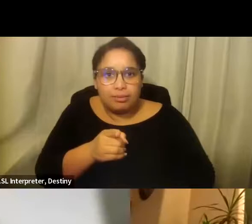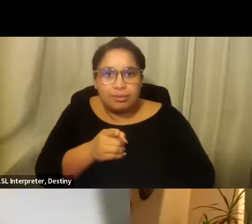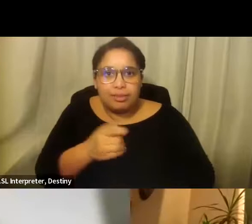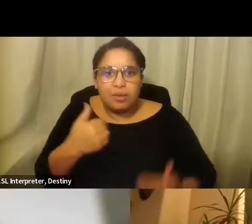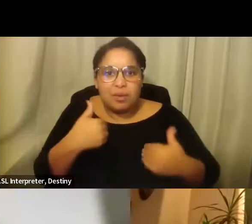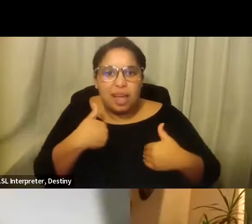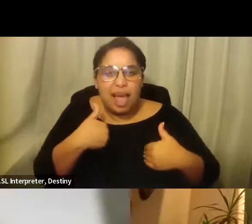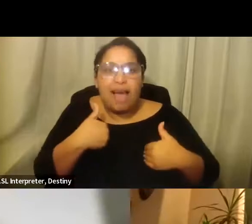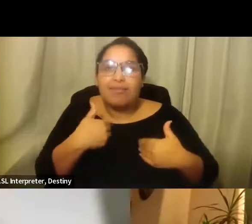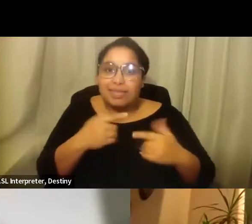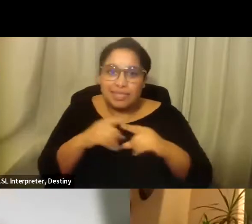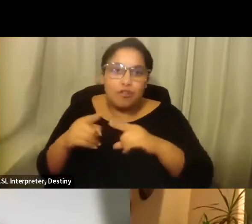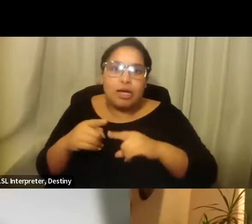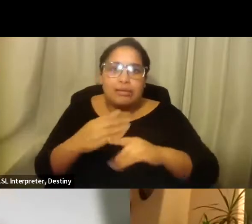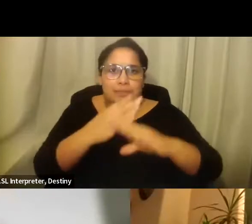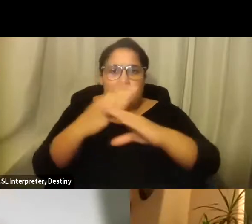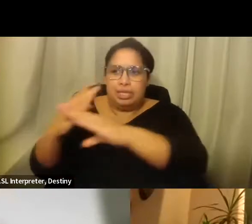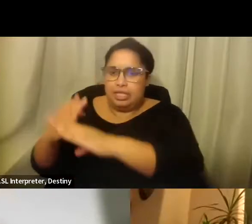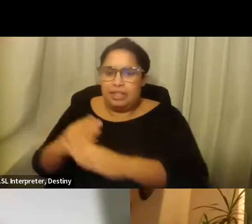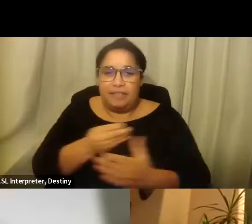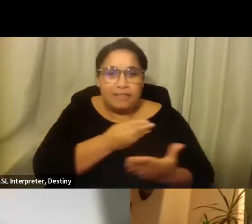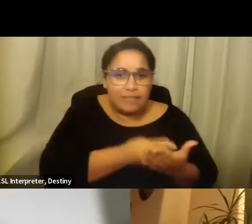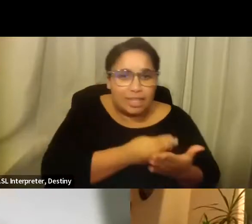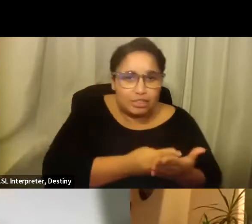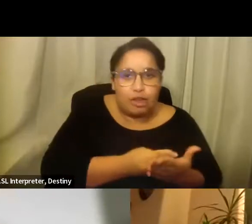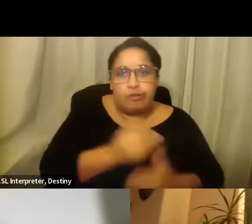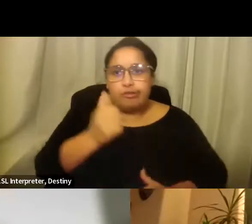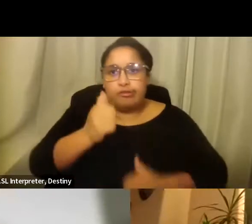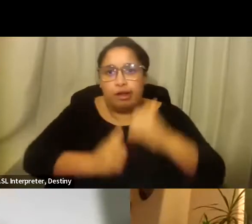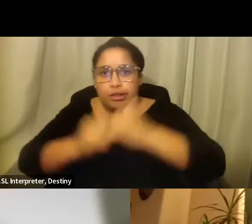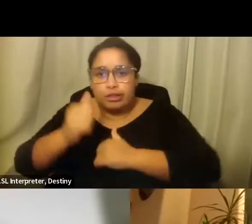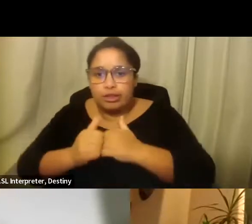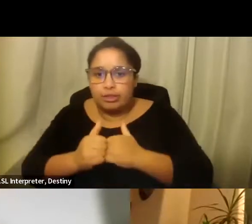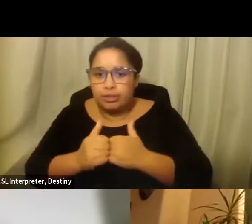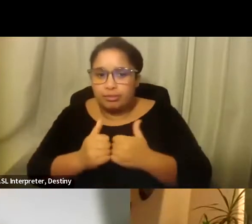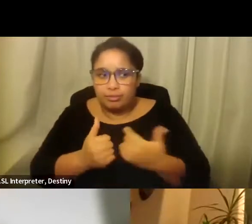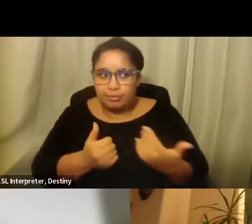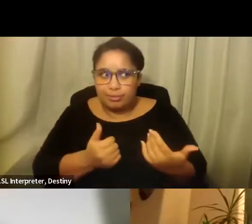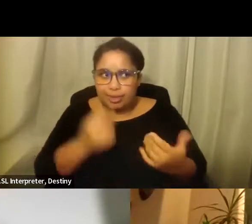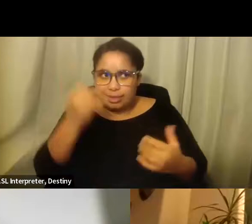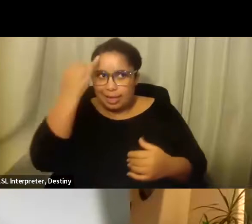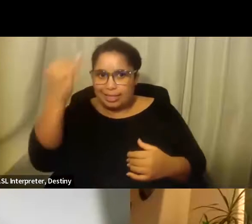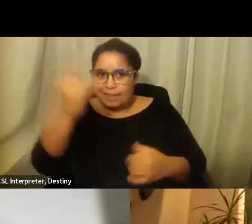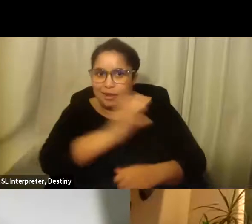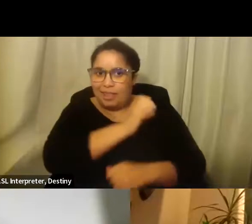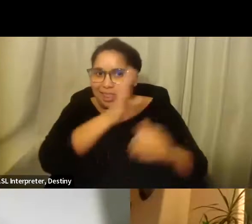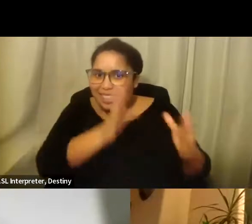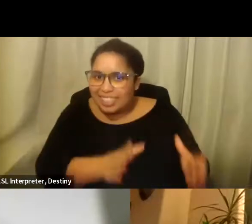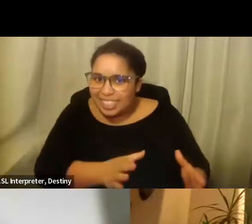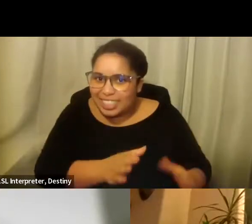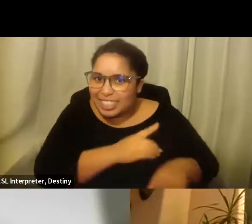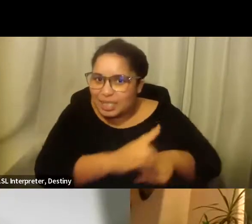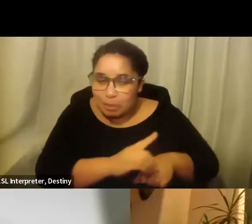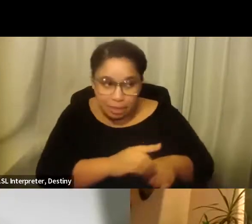have fiscal issues. Right now, there's no payment stream for the clinicians in